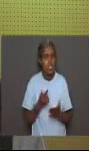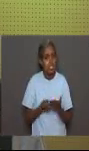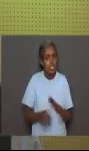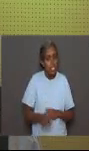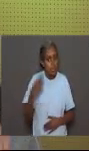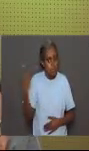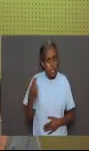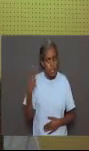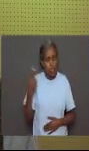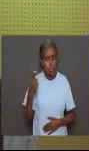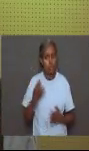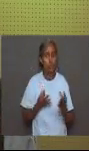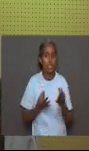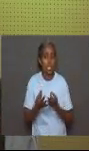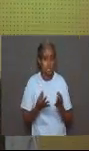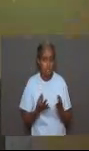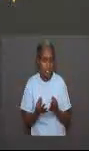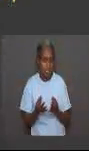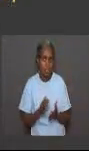be used to express?